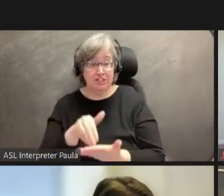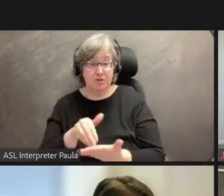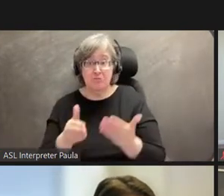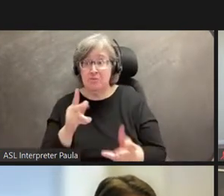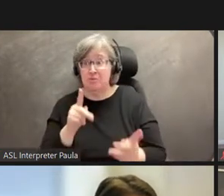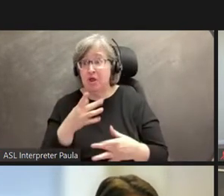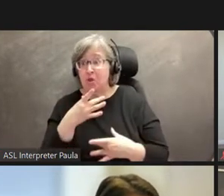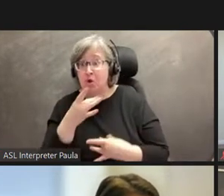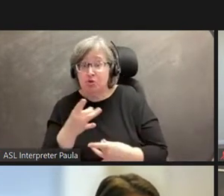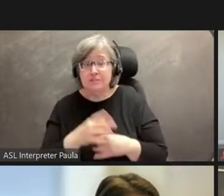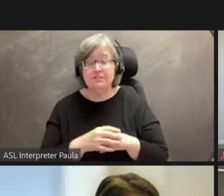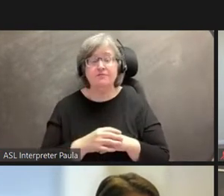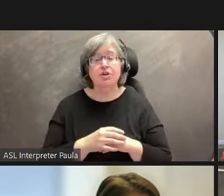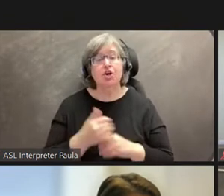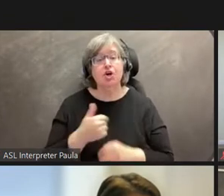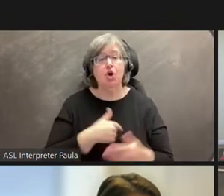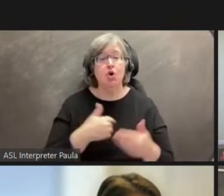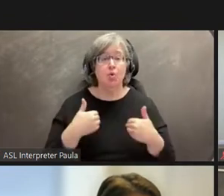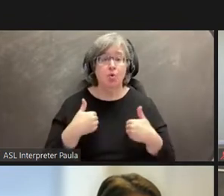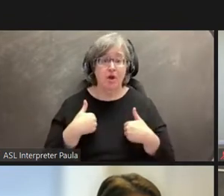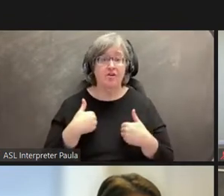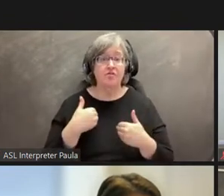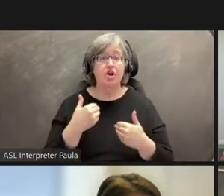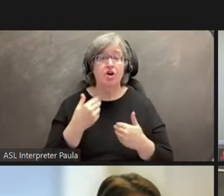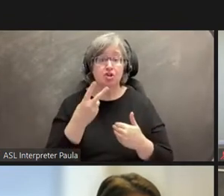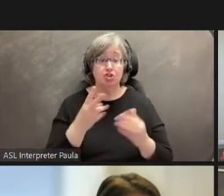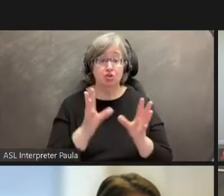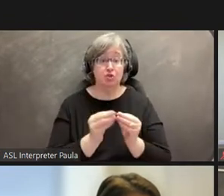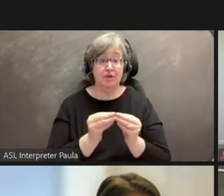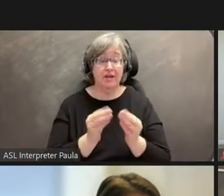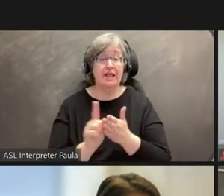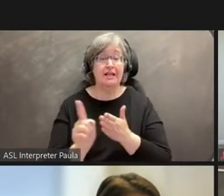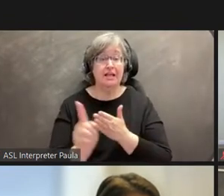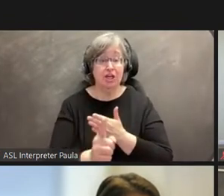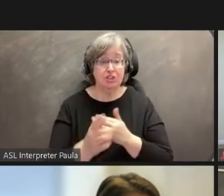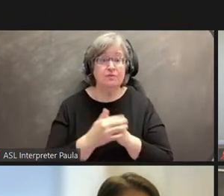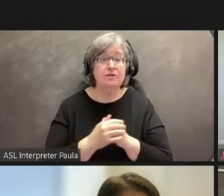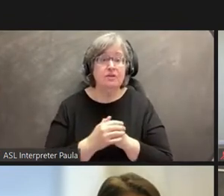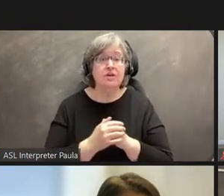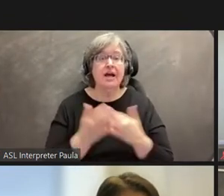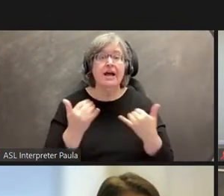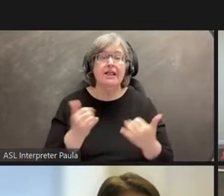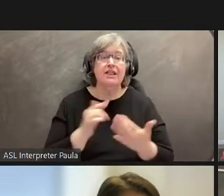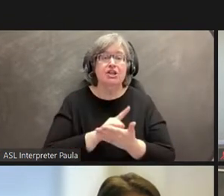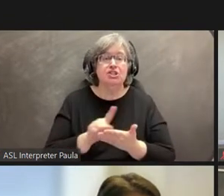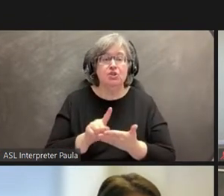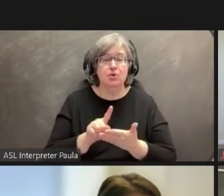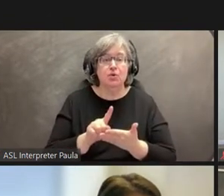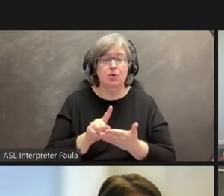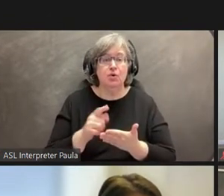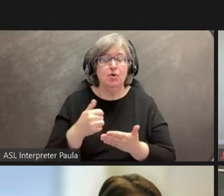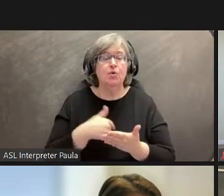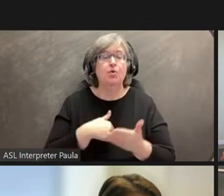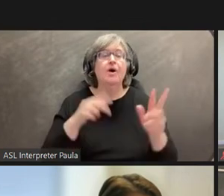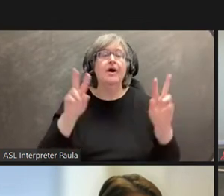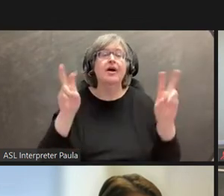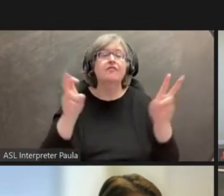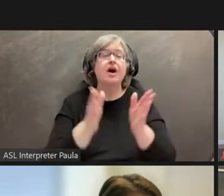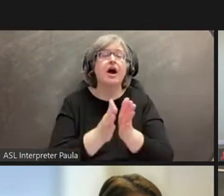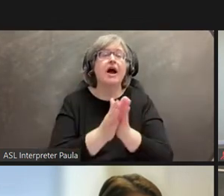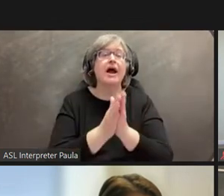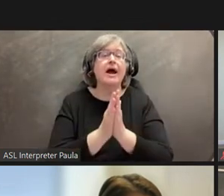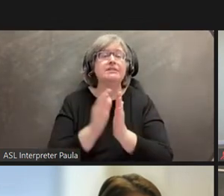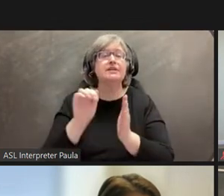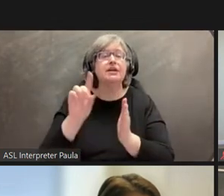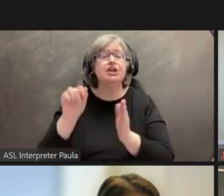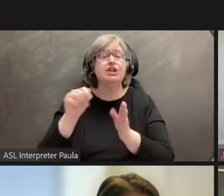people. We have a couple of sessions this next week. This week we have an Ask the ADA Professional,